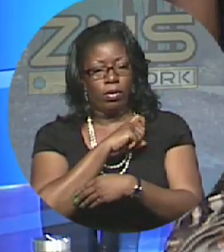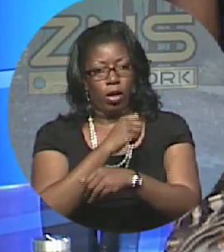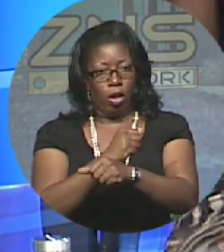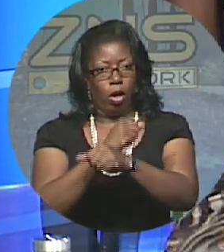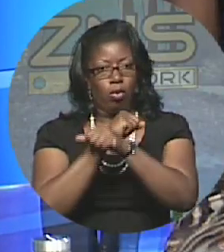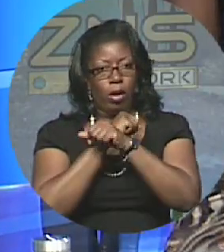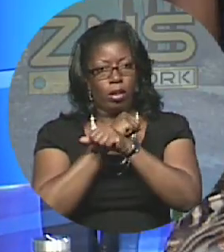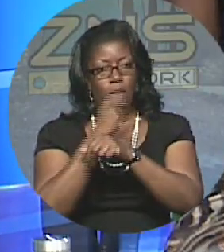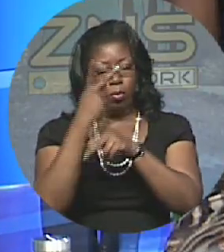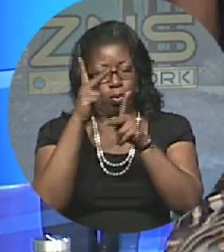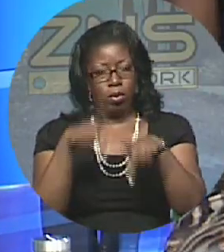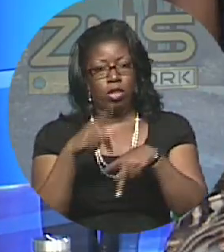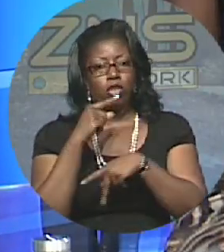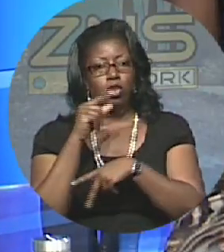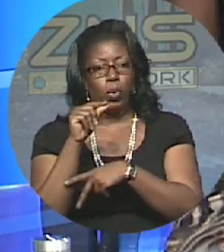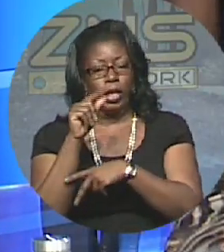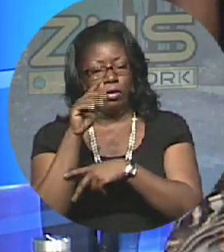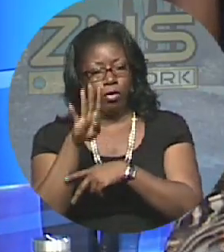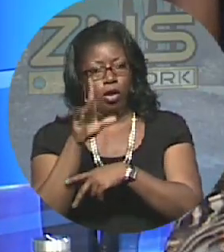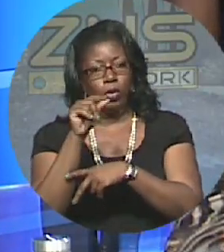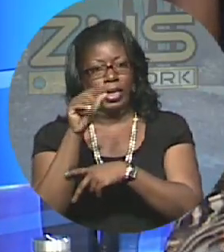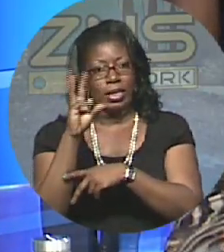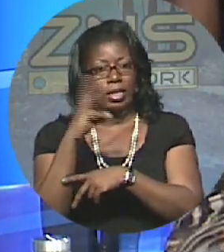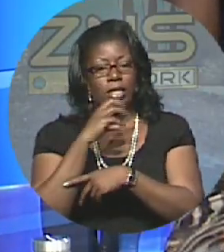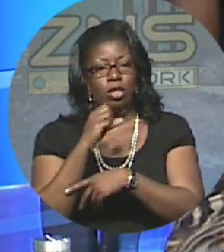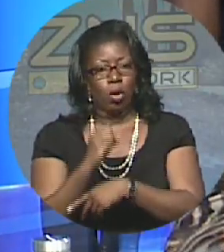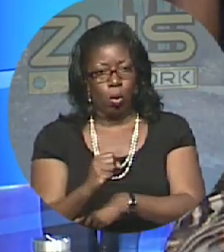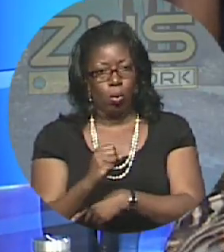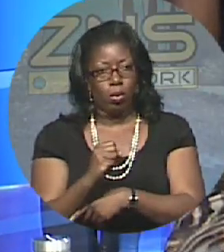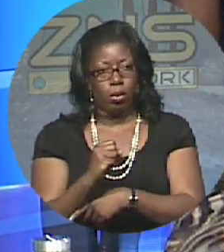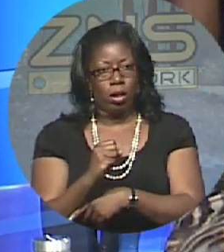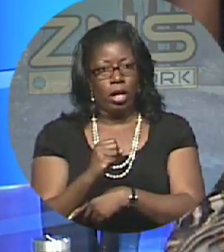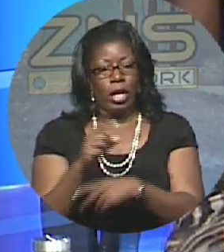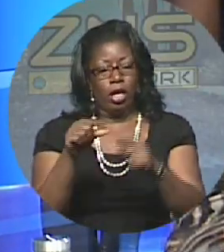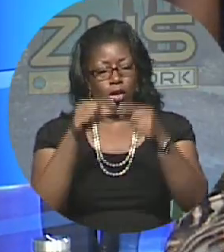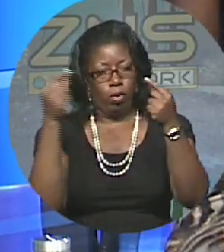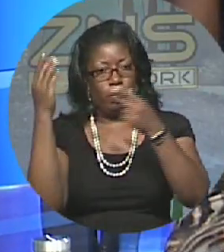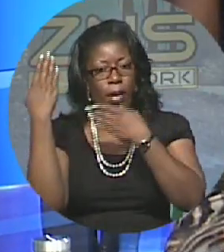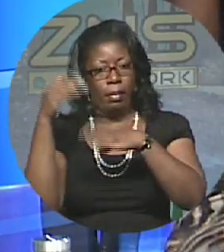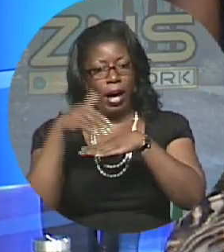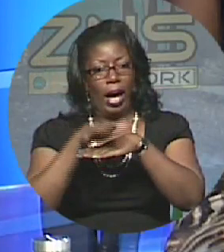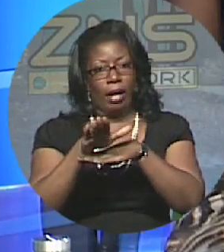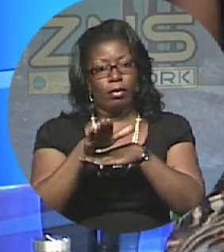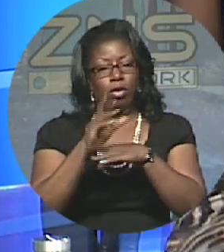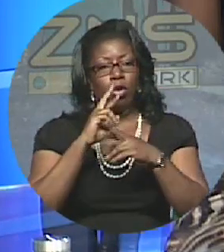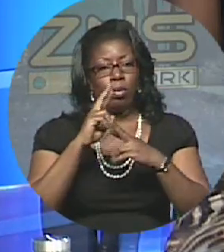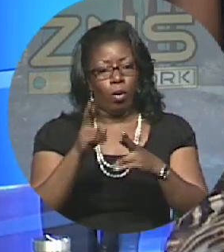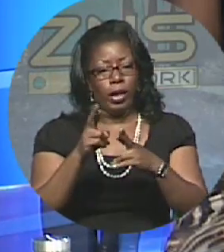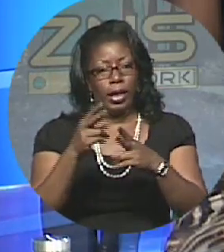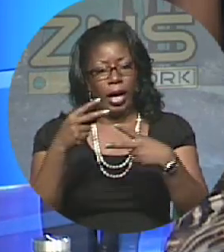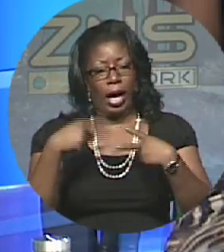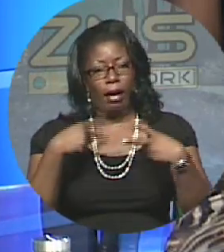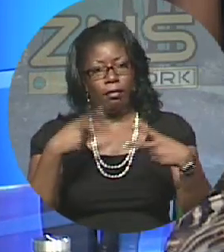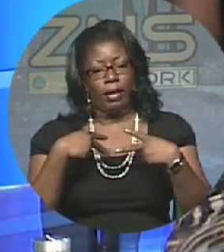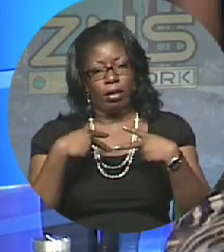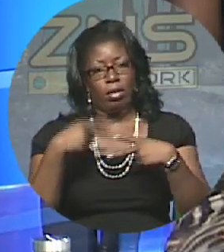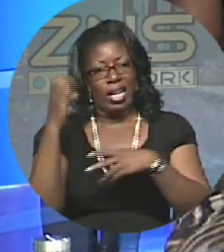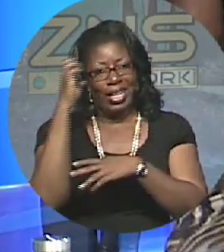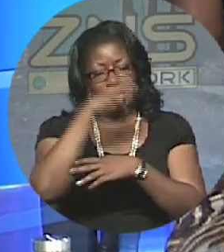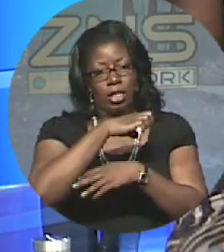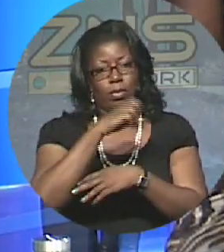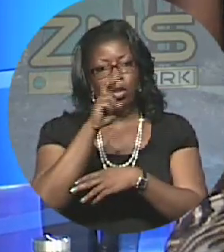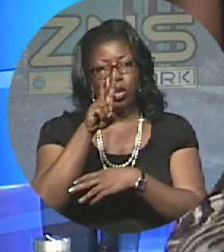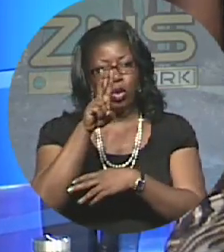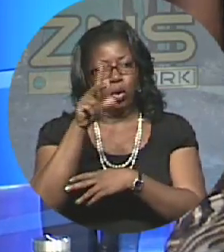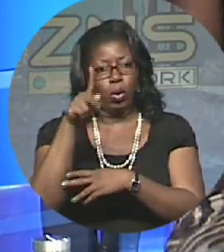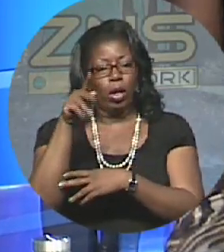years old, and a 31-year-old male resident of Mayfield Park, Grand Bahama, after reportedly being found in possession of an estimated